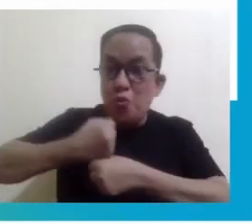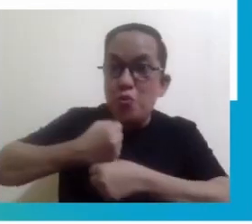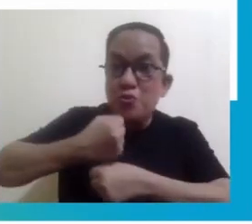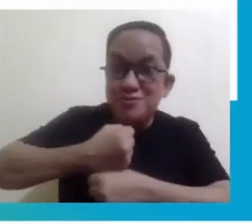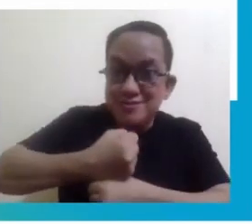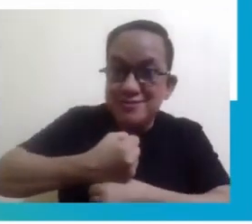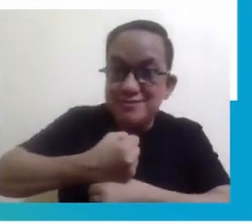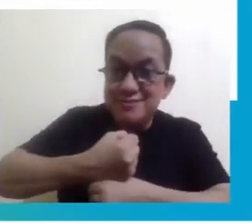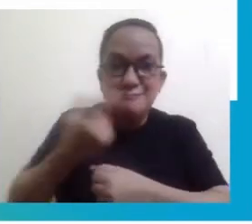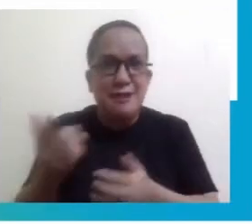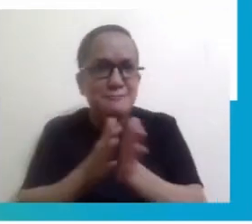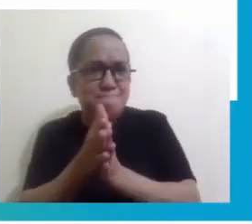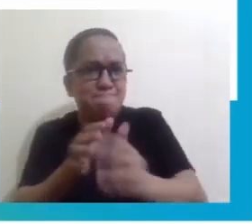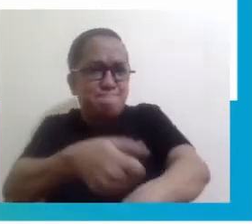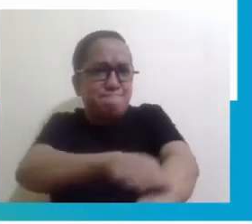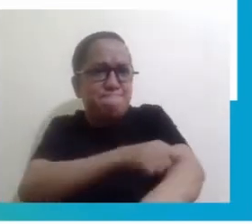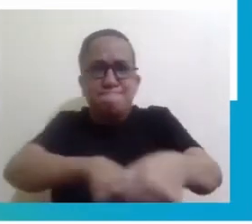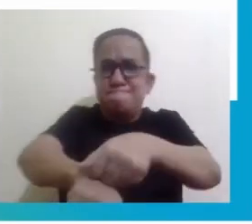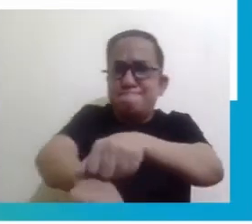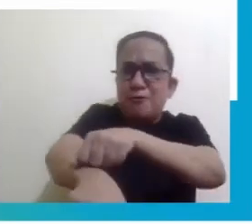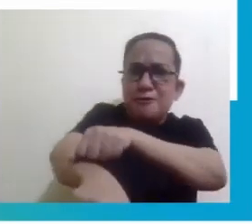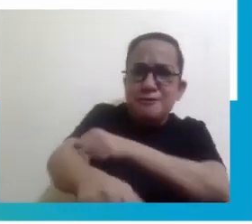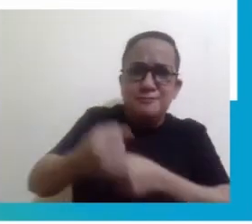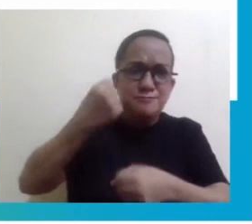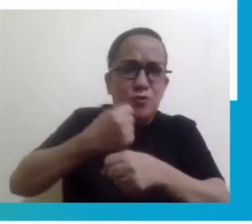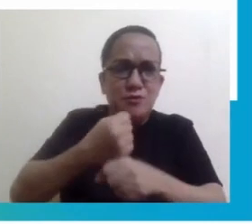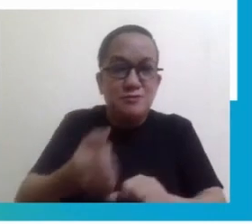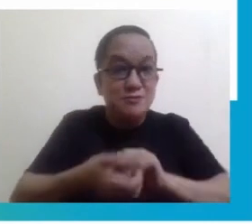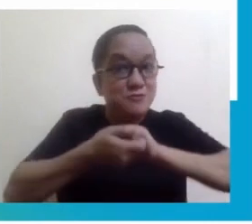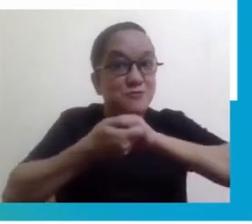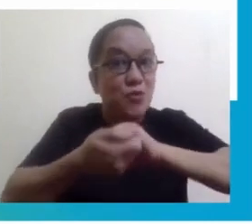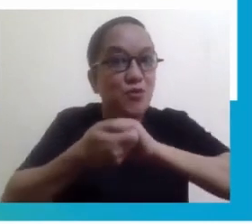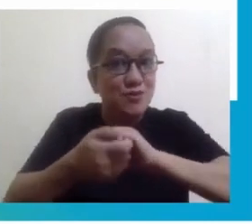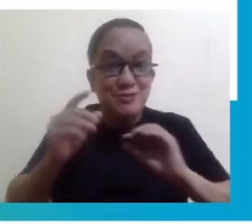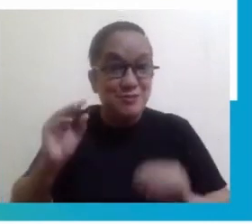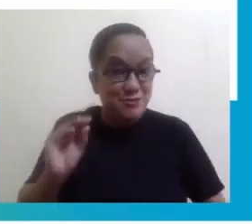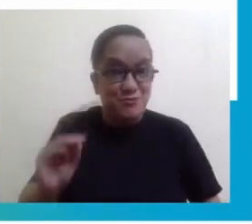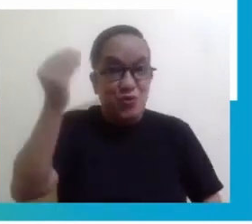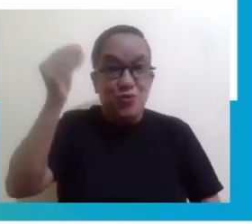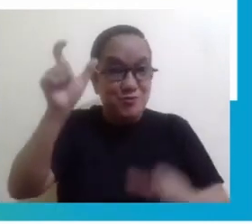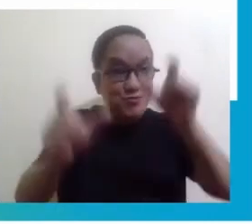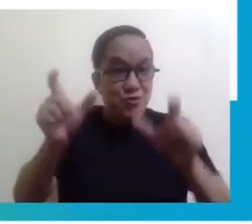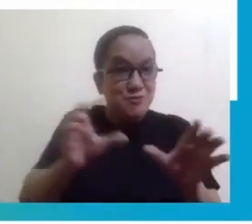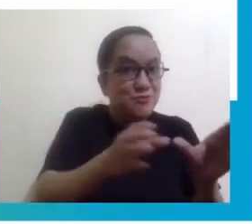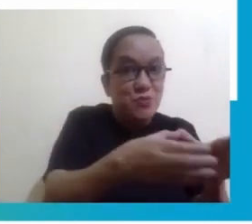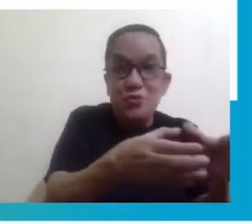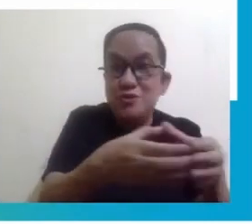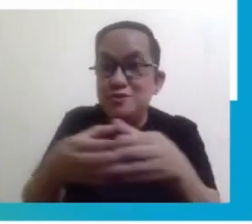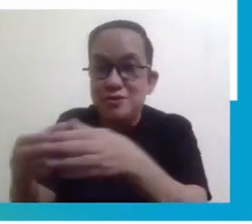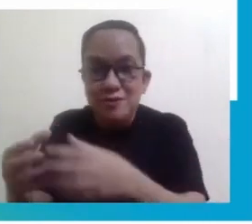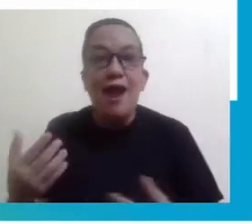our DMCs, supporting more youth organizations to create genuinely innovative ideas and to